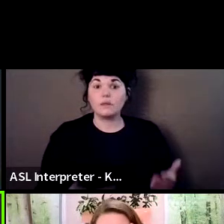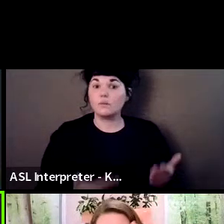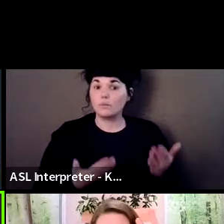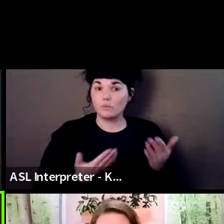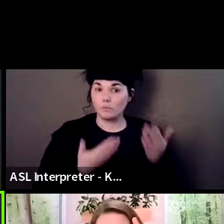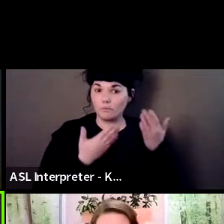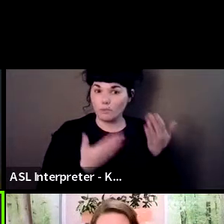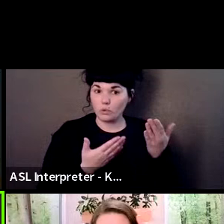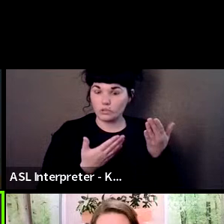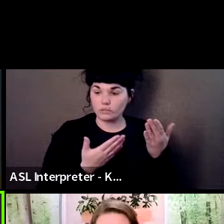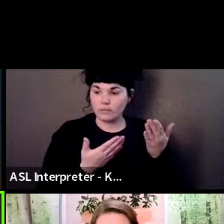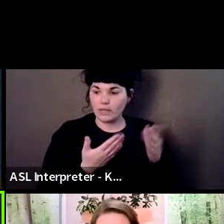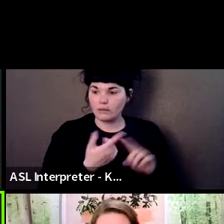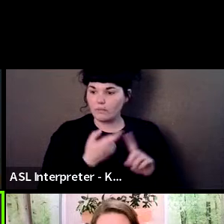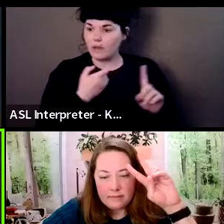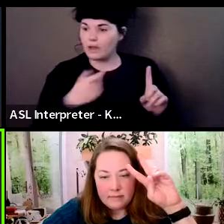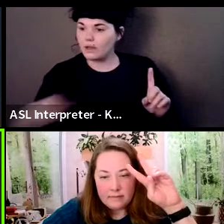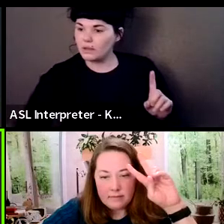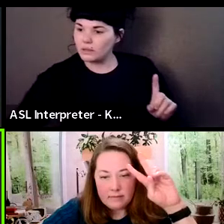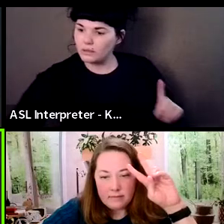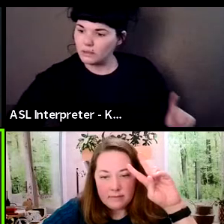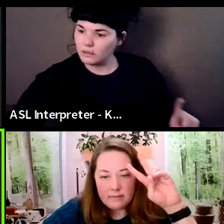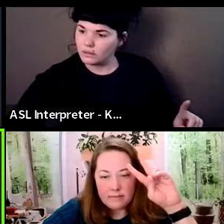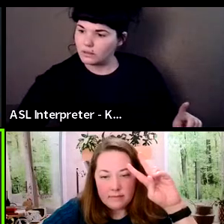Motion made by